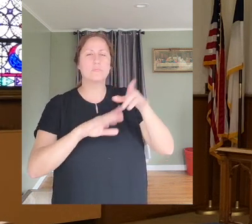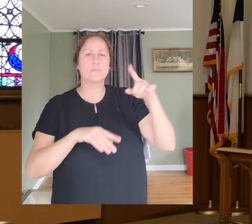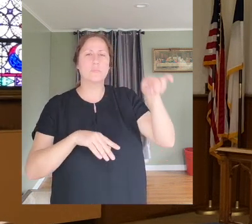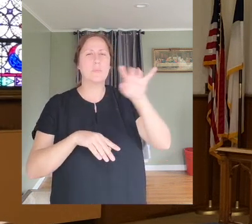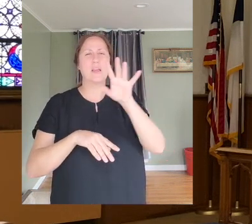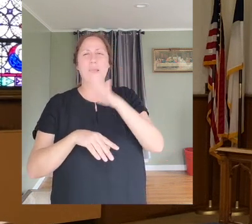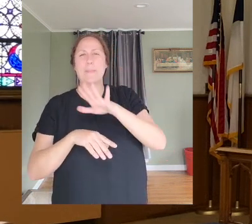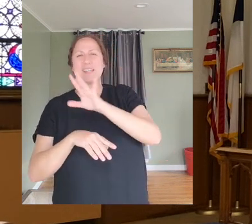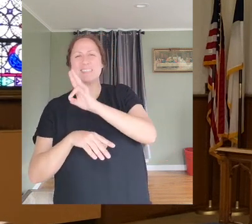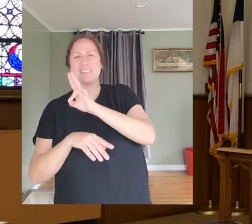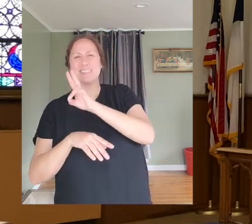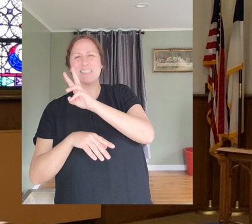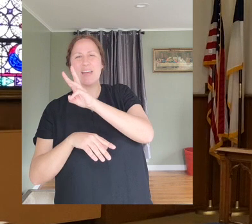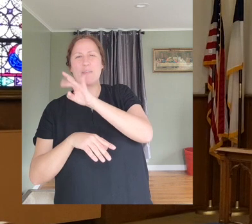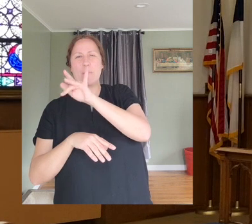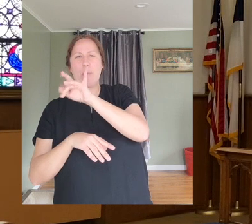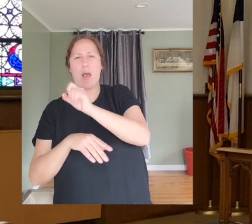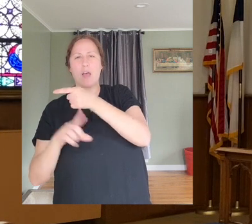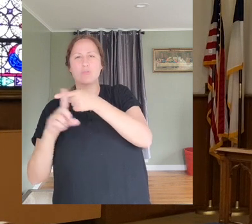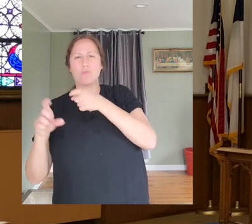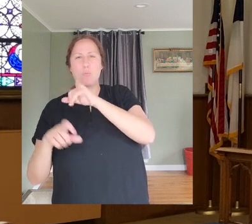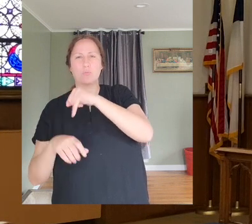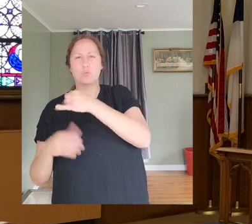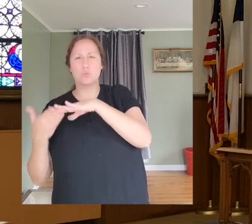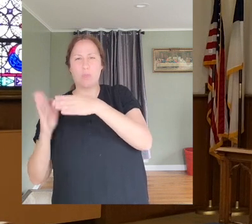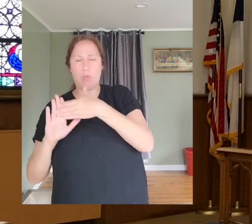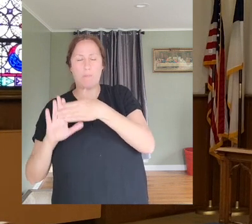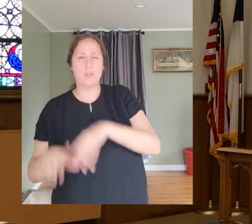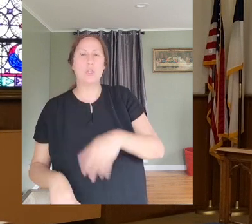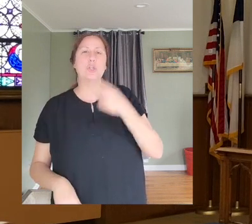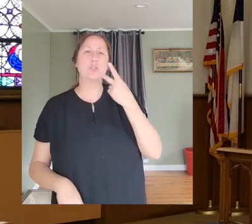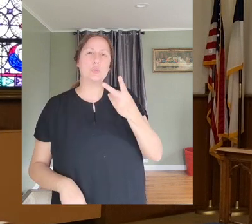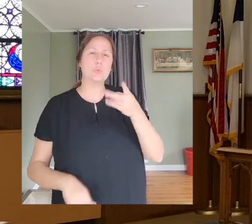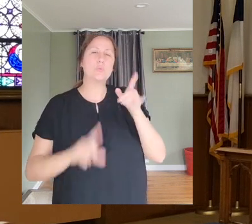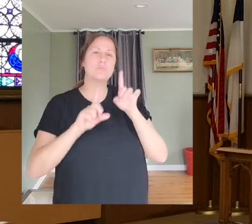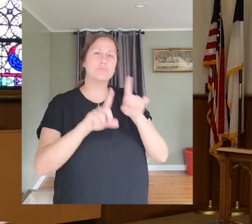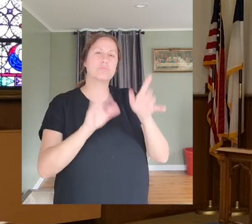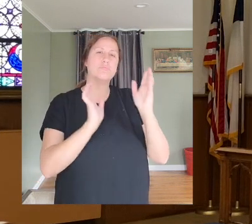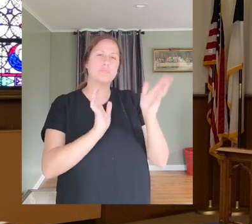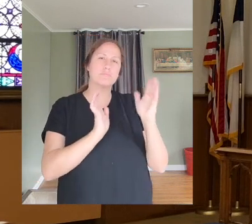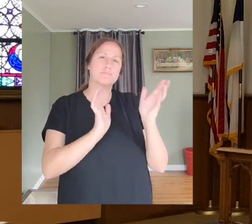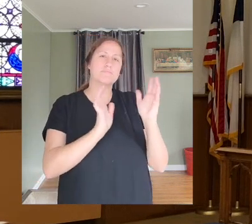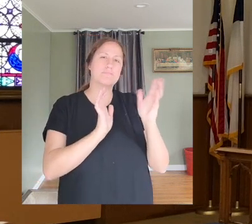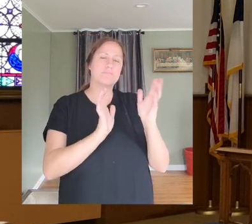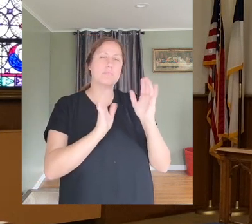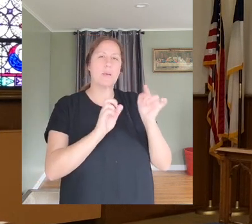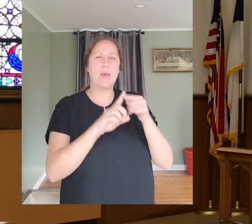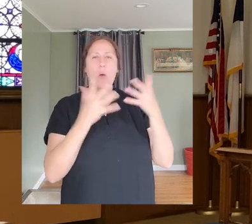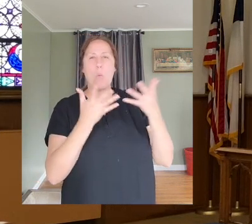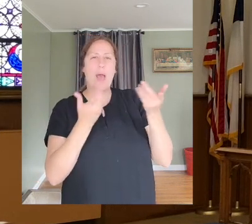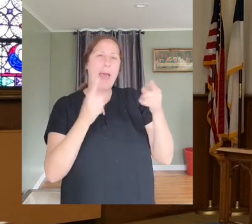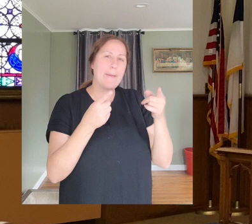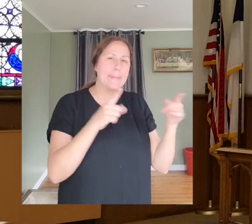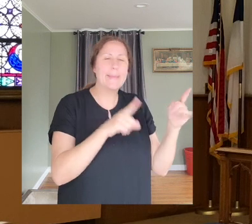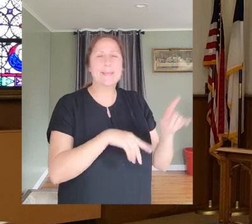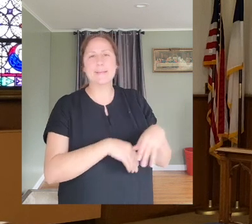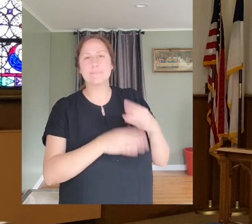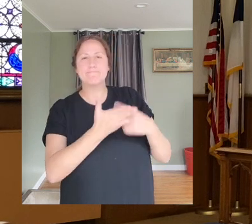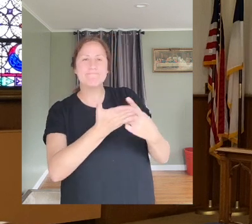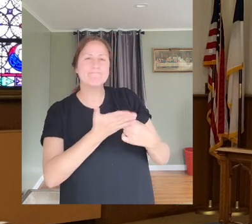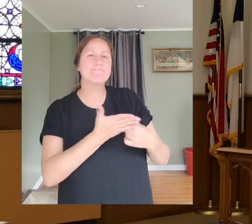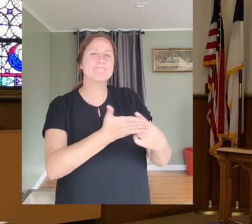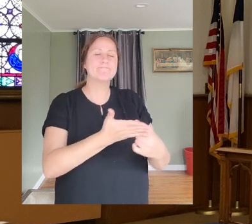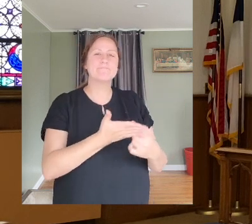Jerusalem. And they were talking with each other about all the things that had happened. While they were talking and discussing